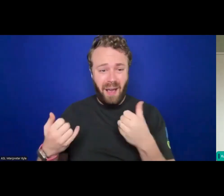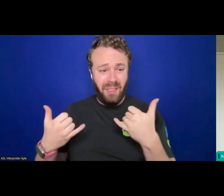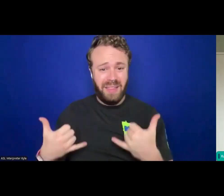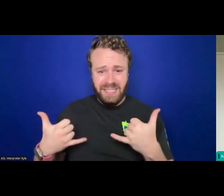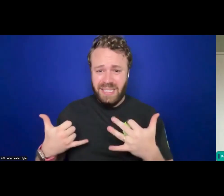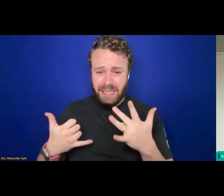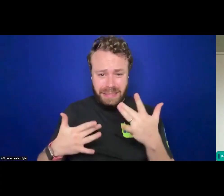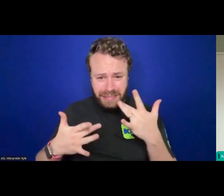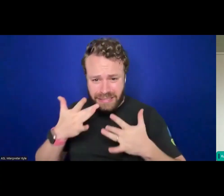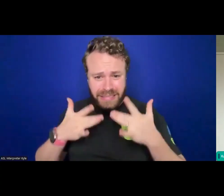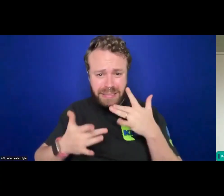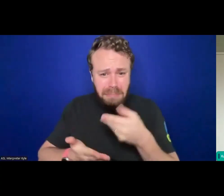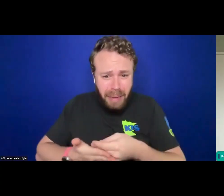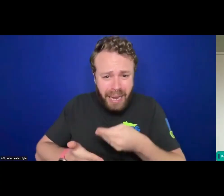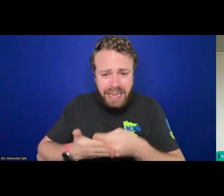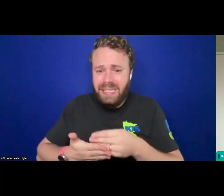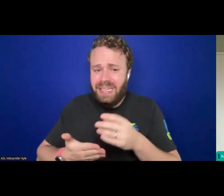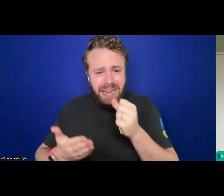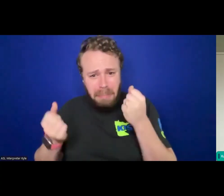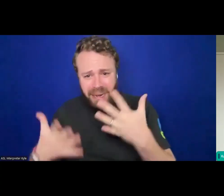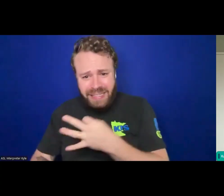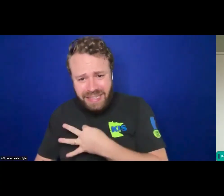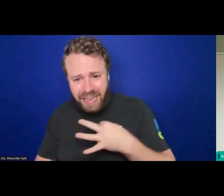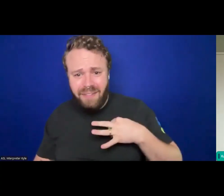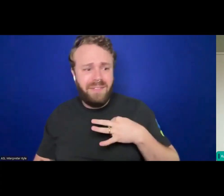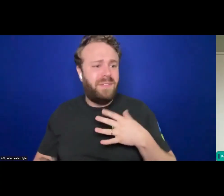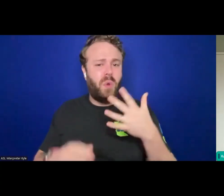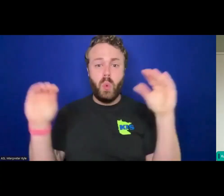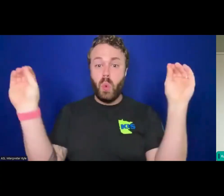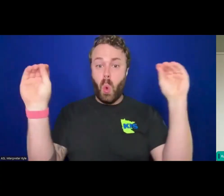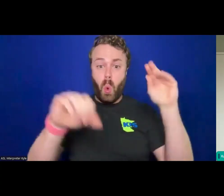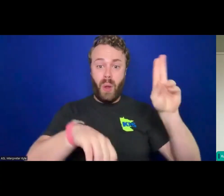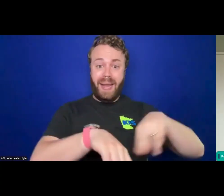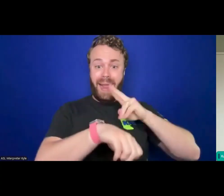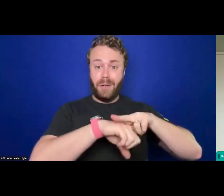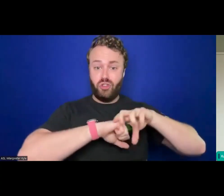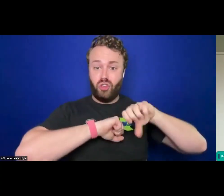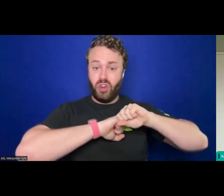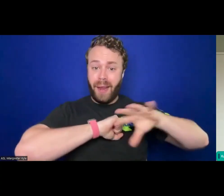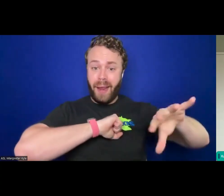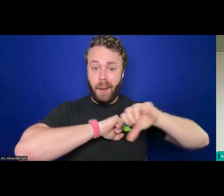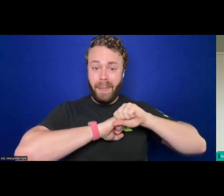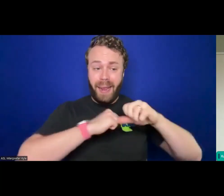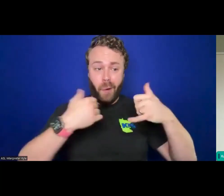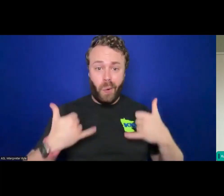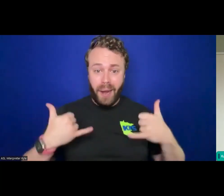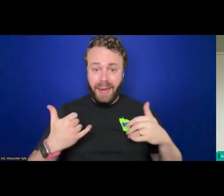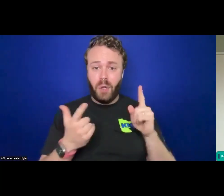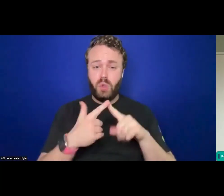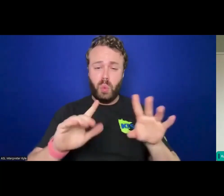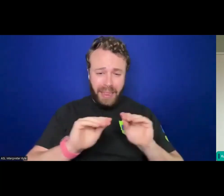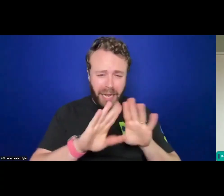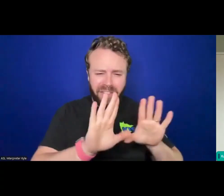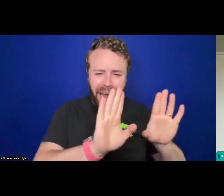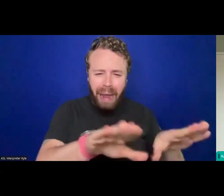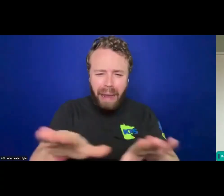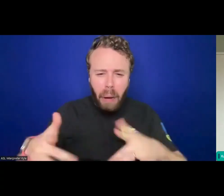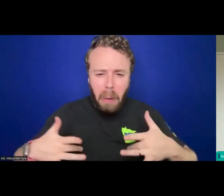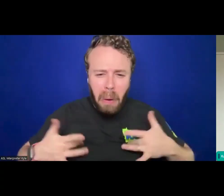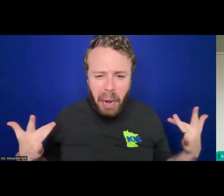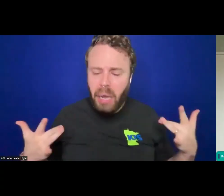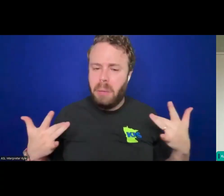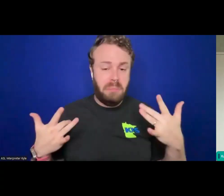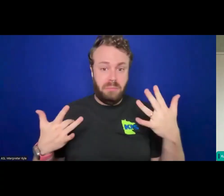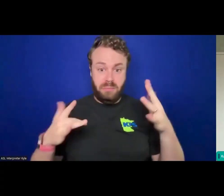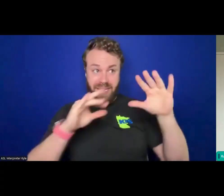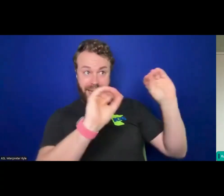no coordinated national campaign funded by the federal government to set the record straight, the responsibility is